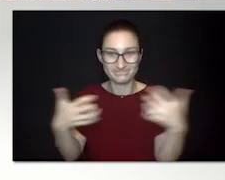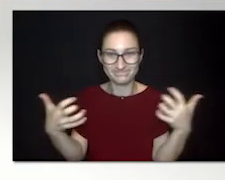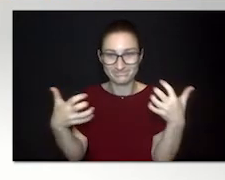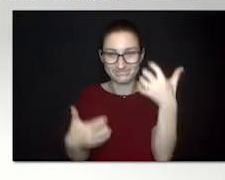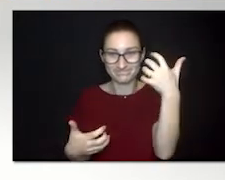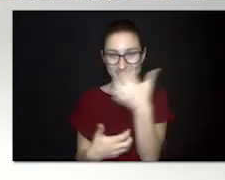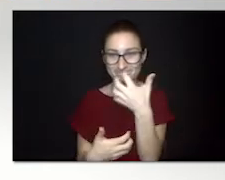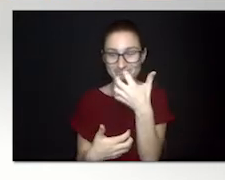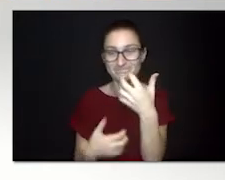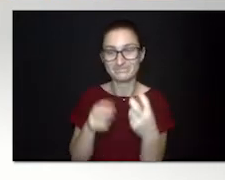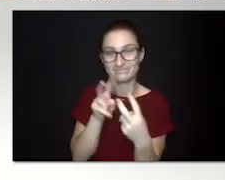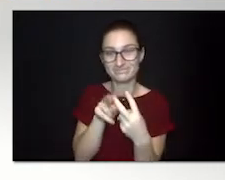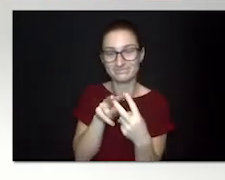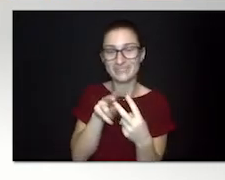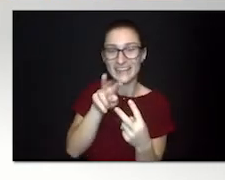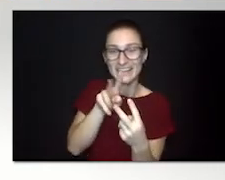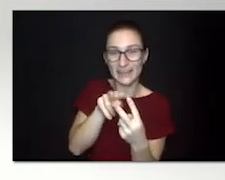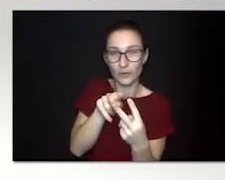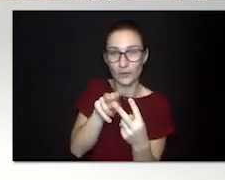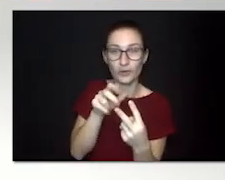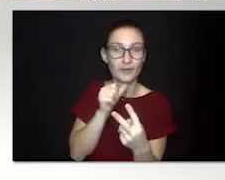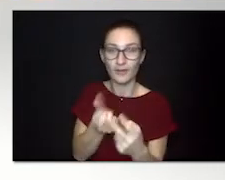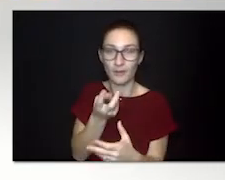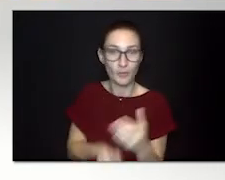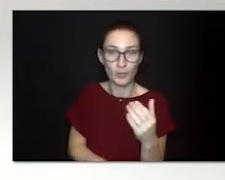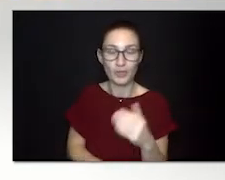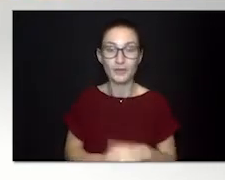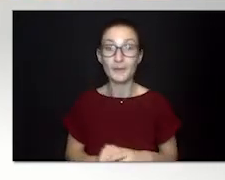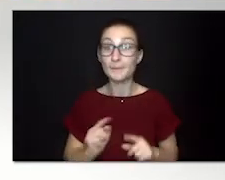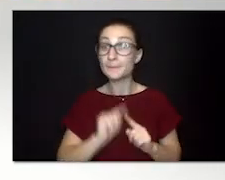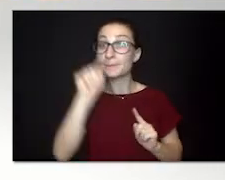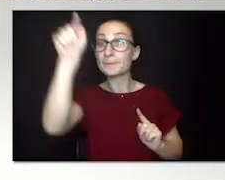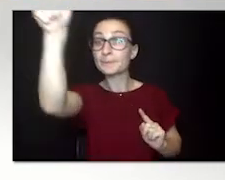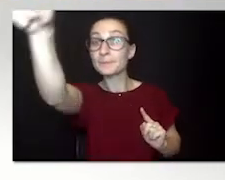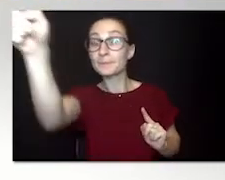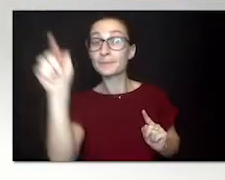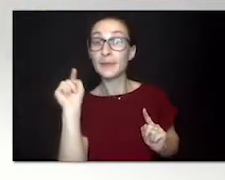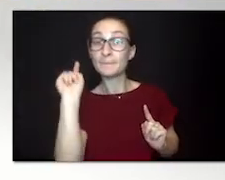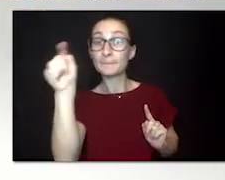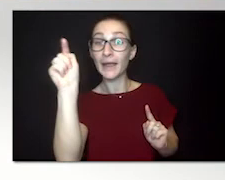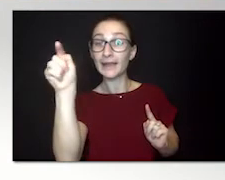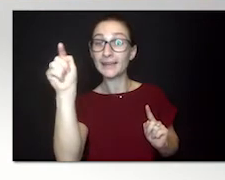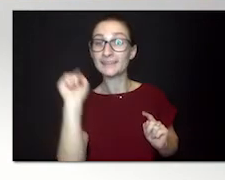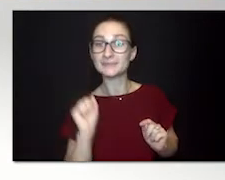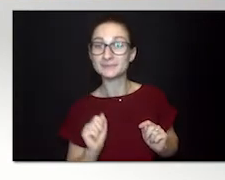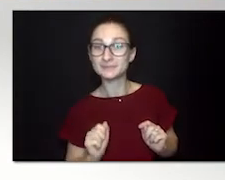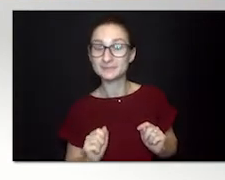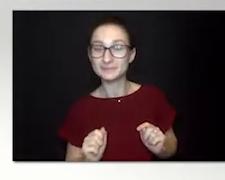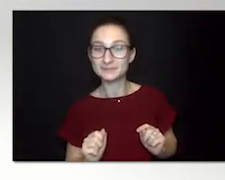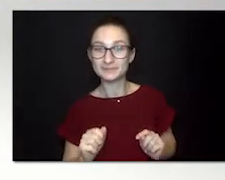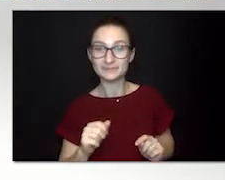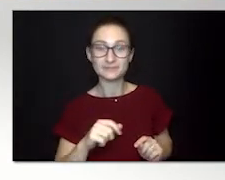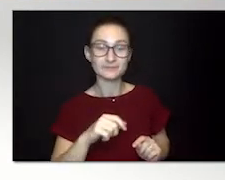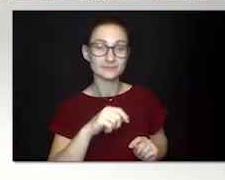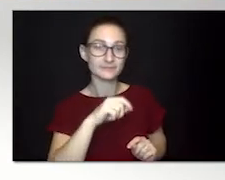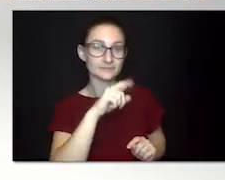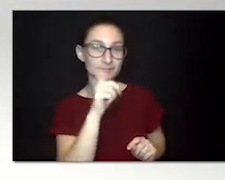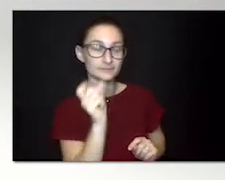or. Are there any questions in the back? Let me go way to the back. Oh, you.